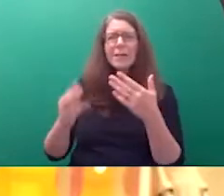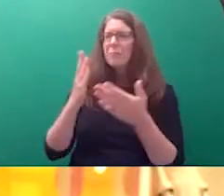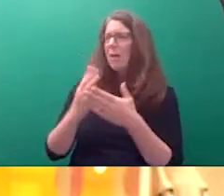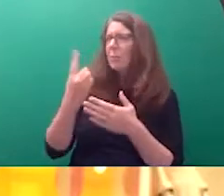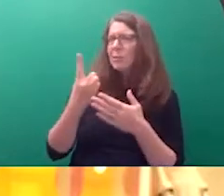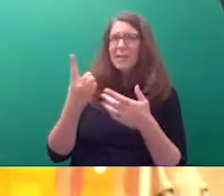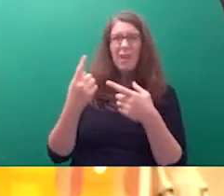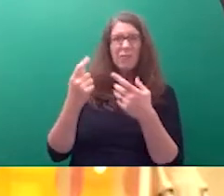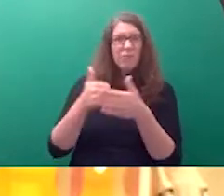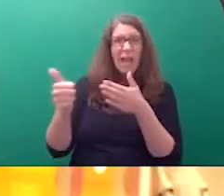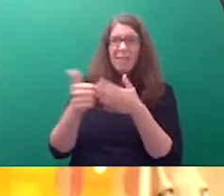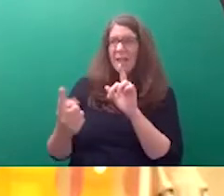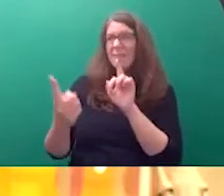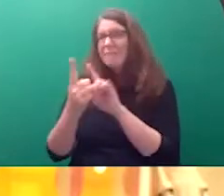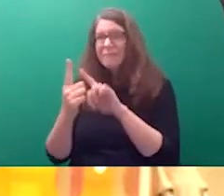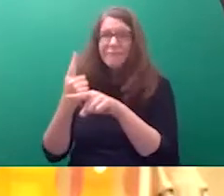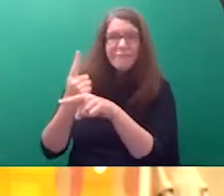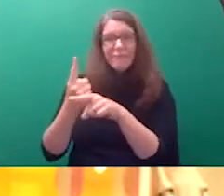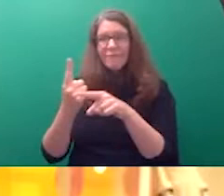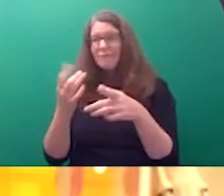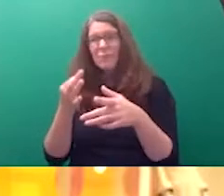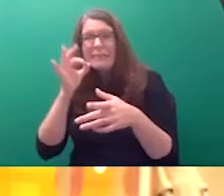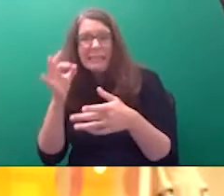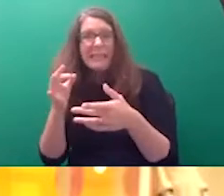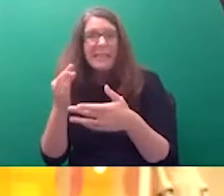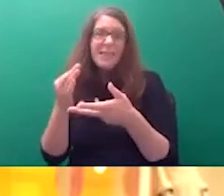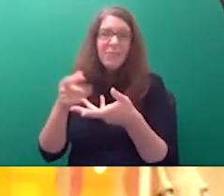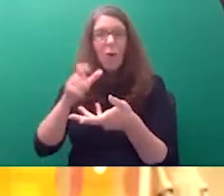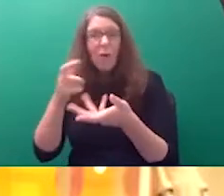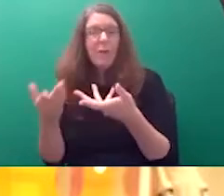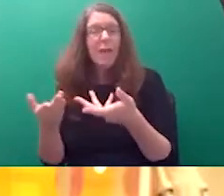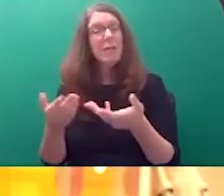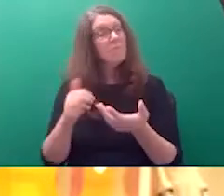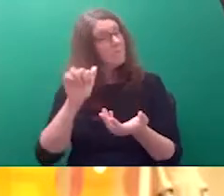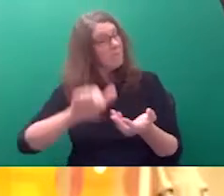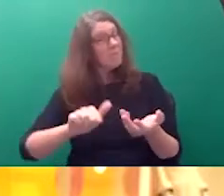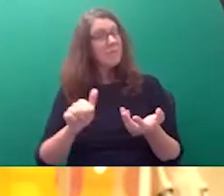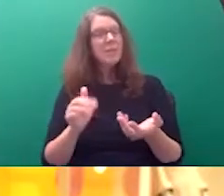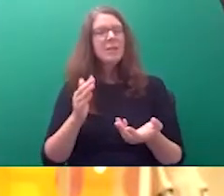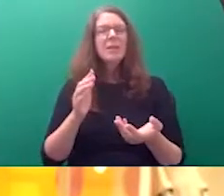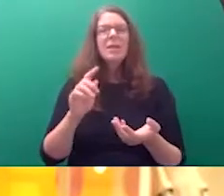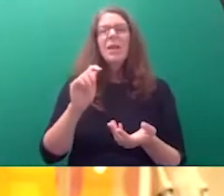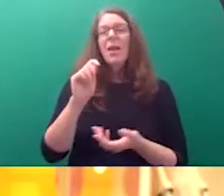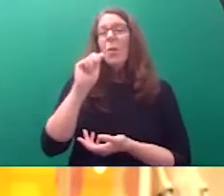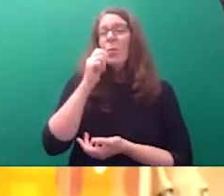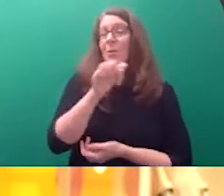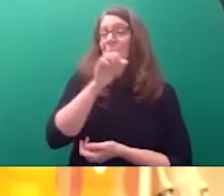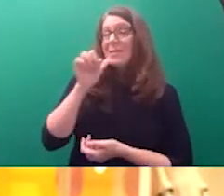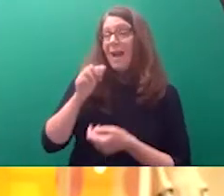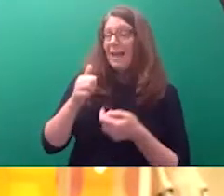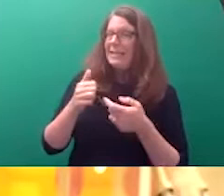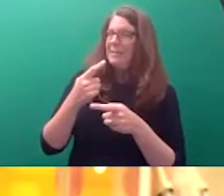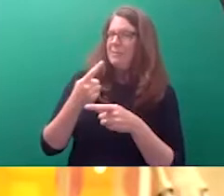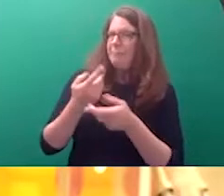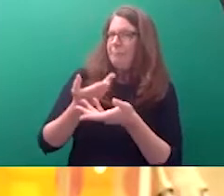in between creativity. So it would be really nice to kind of talk a bit more about